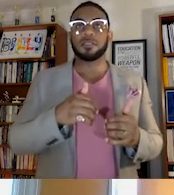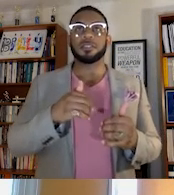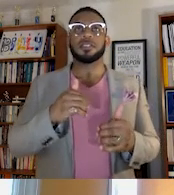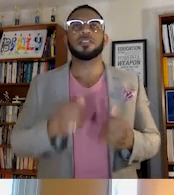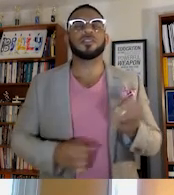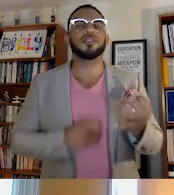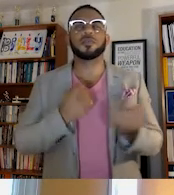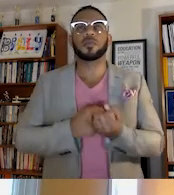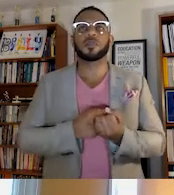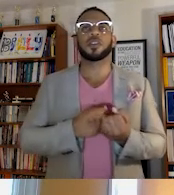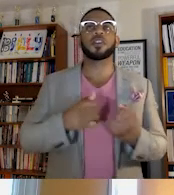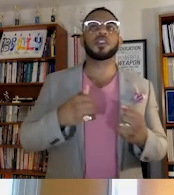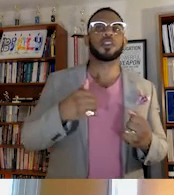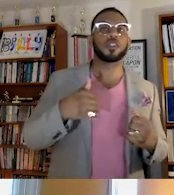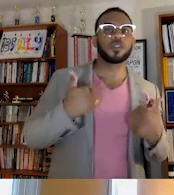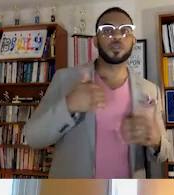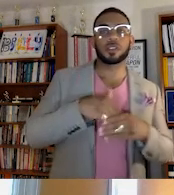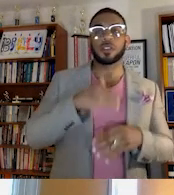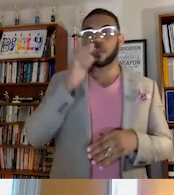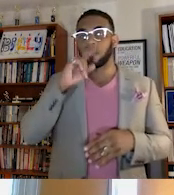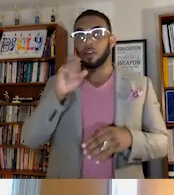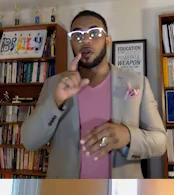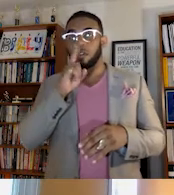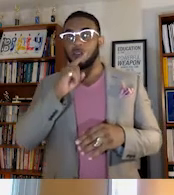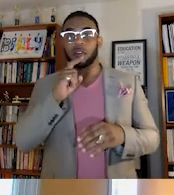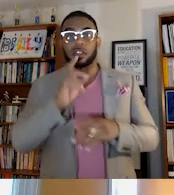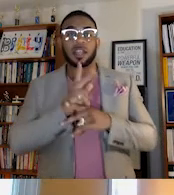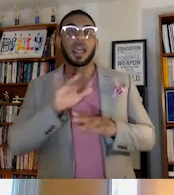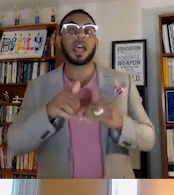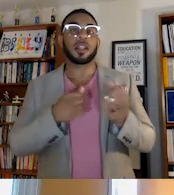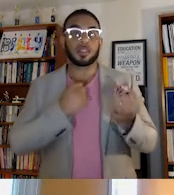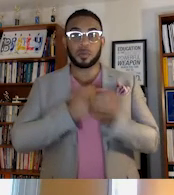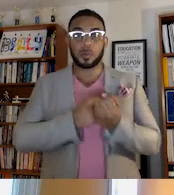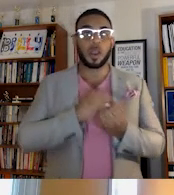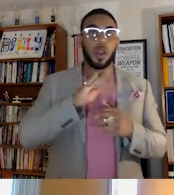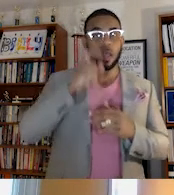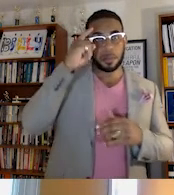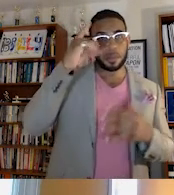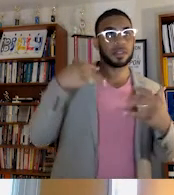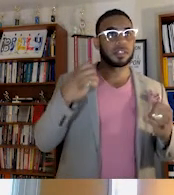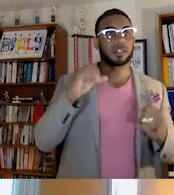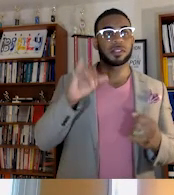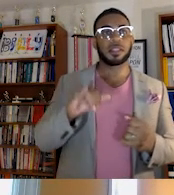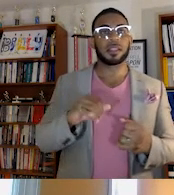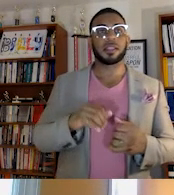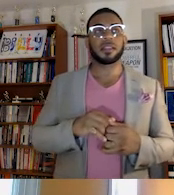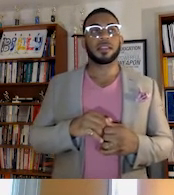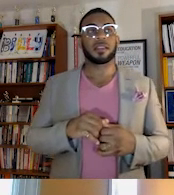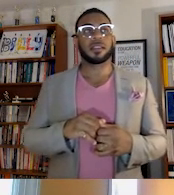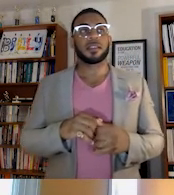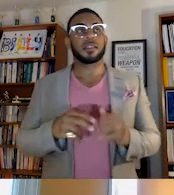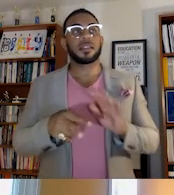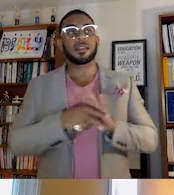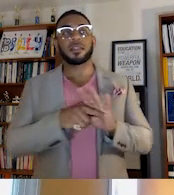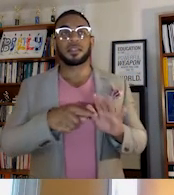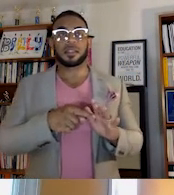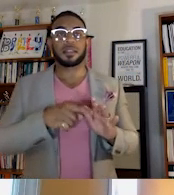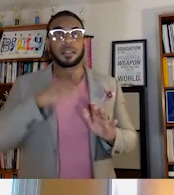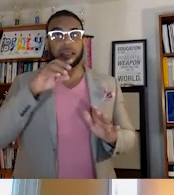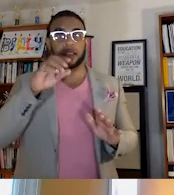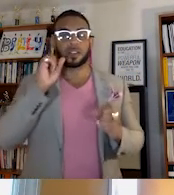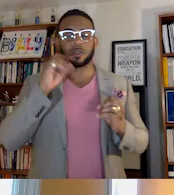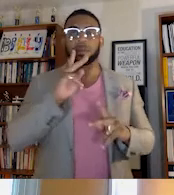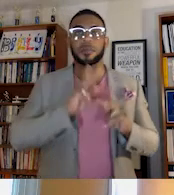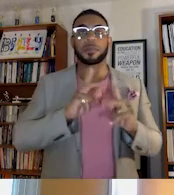to support youth in foster care, how to support all of the mental issues that plague so many